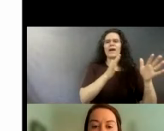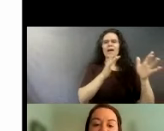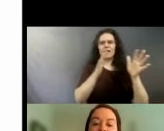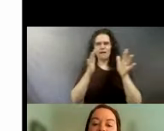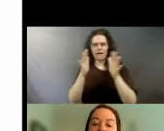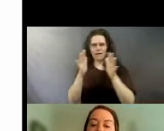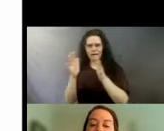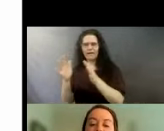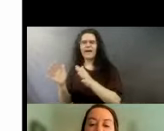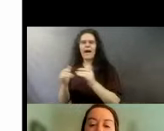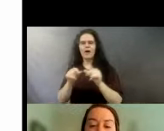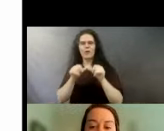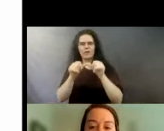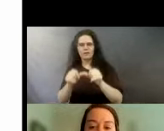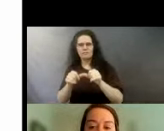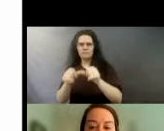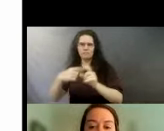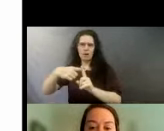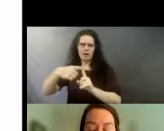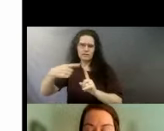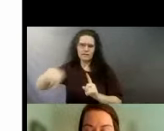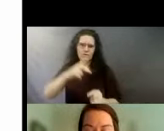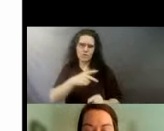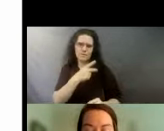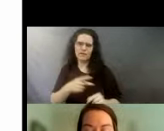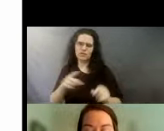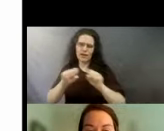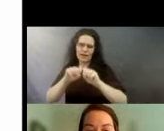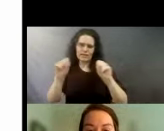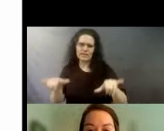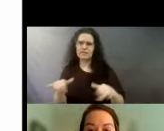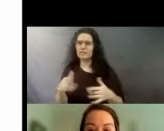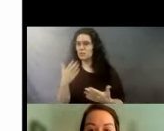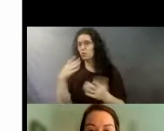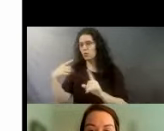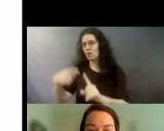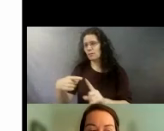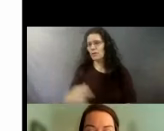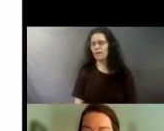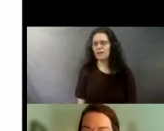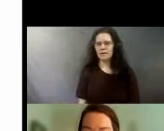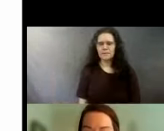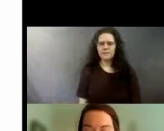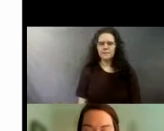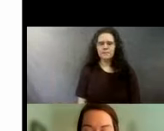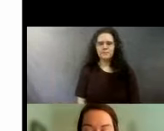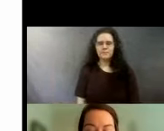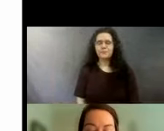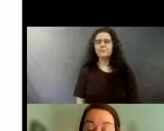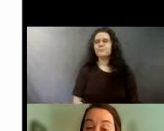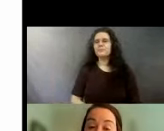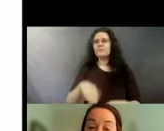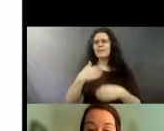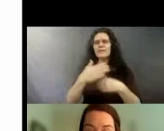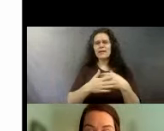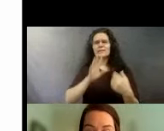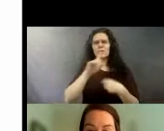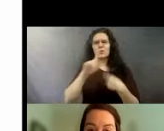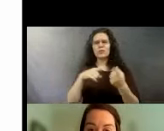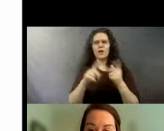the continuance of that partnership. So really important point. So I'm going to move on to sort of talking about like selling